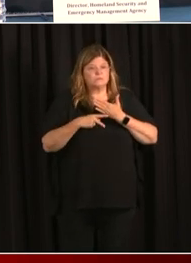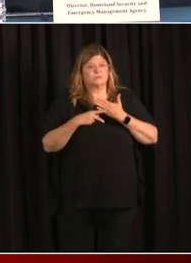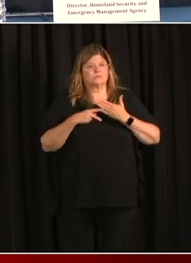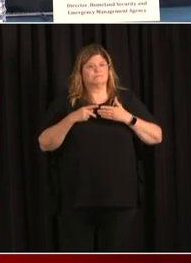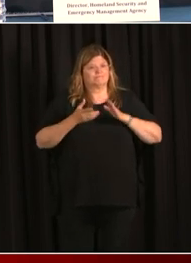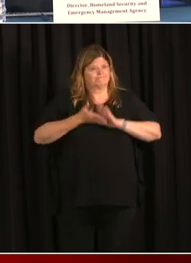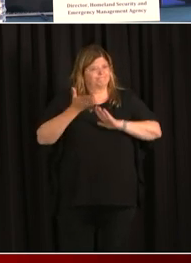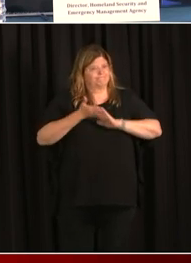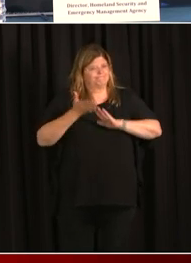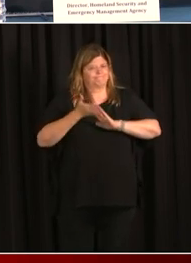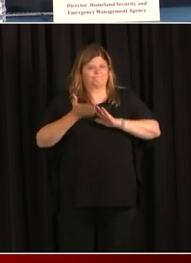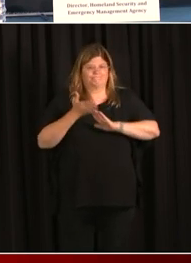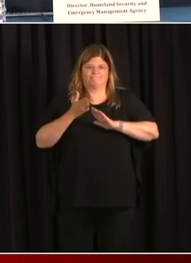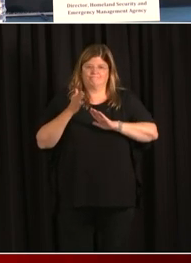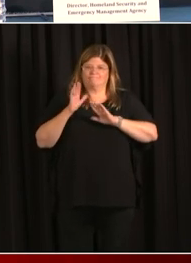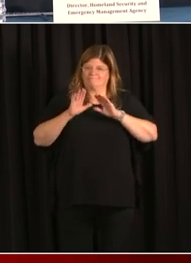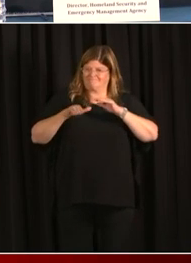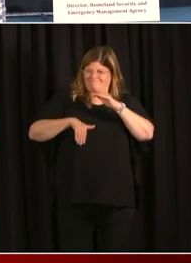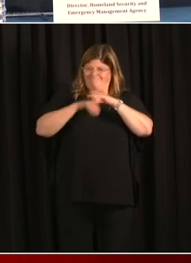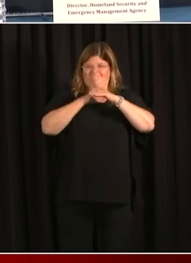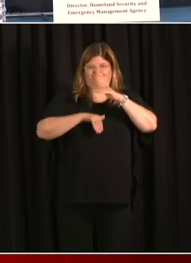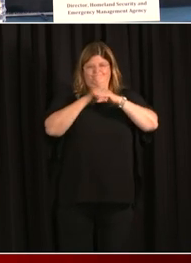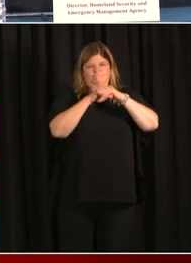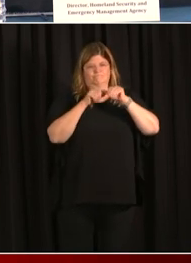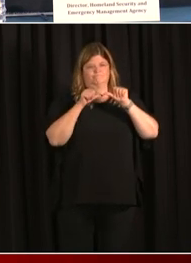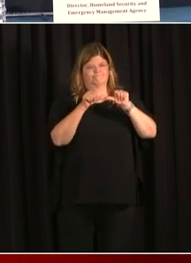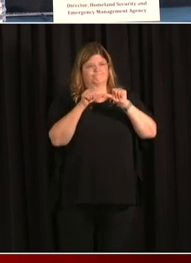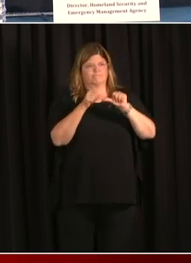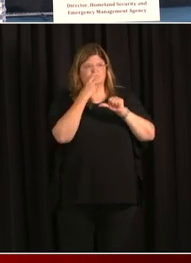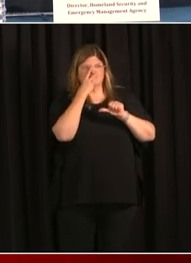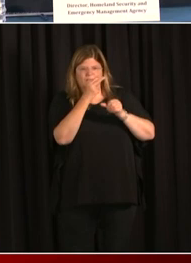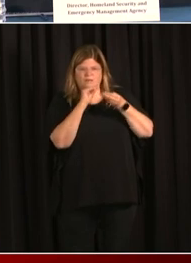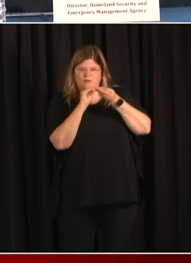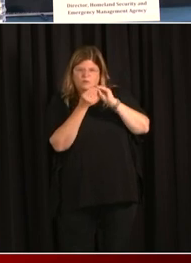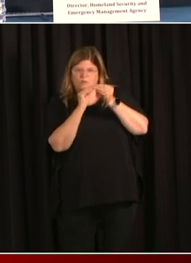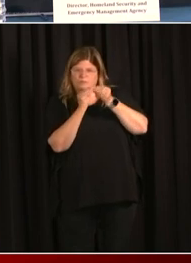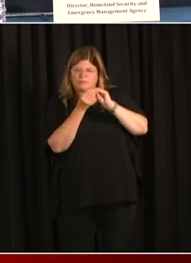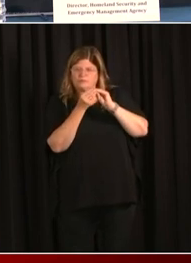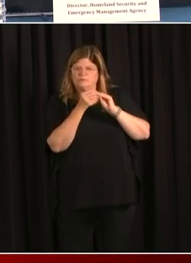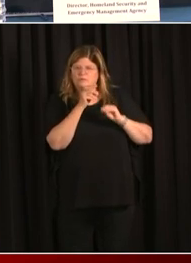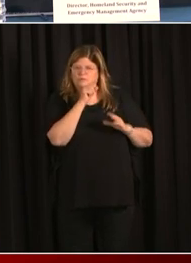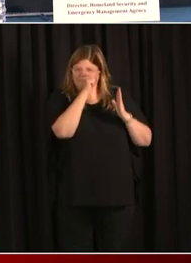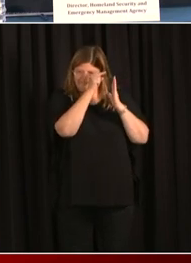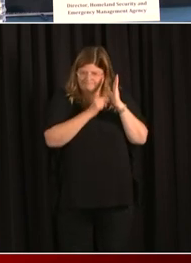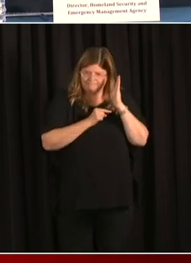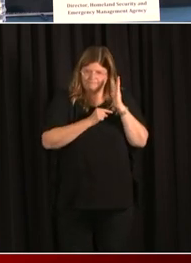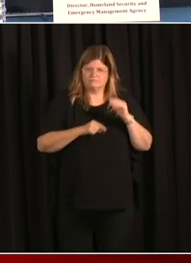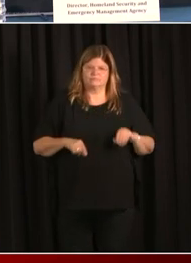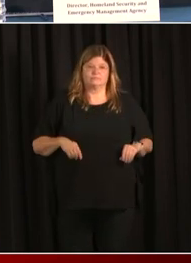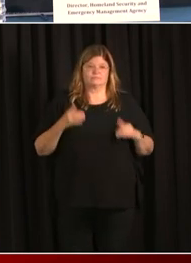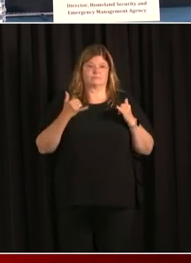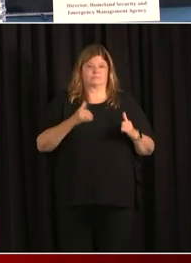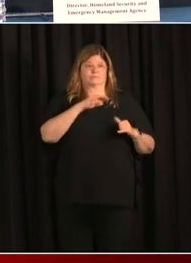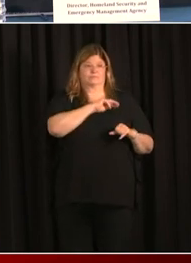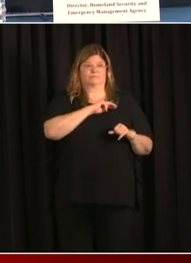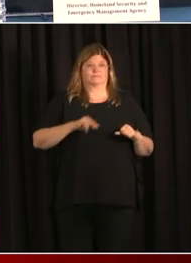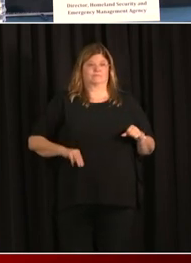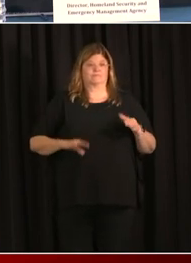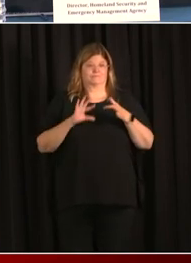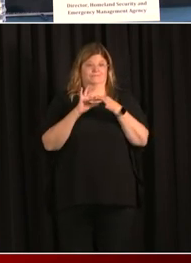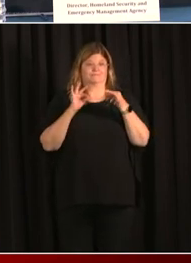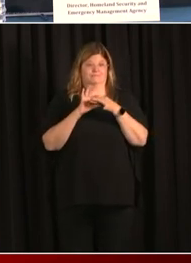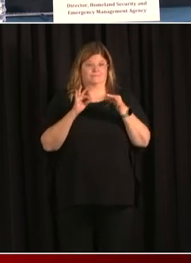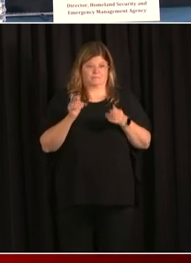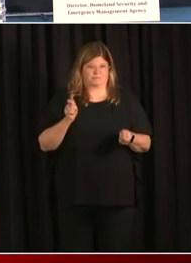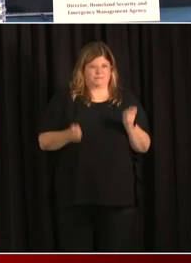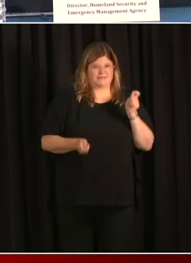capacity and have done that, and you see some of the statistics there. Also, the mayor mentioned early on